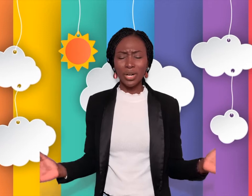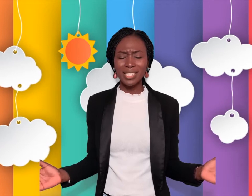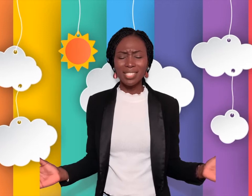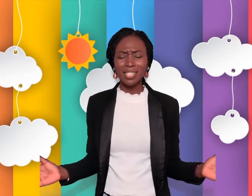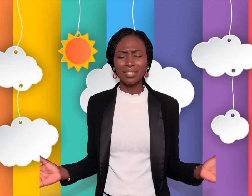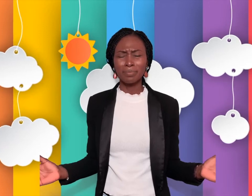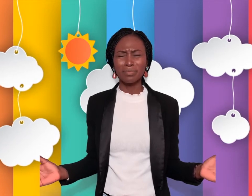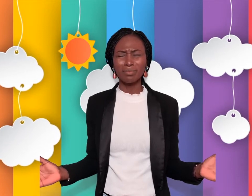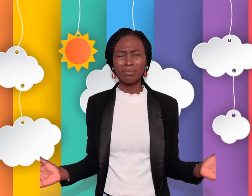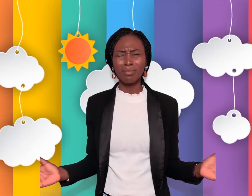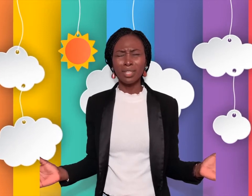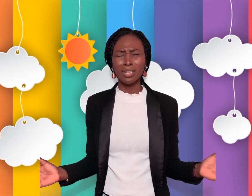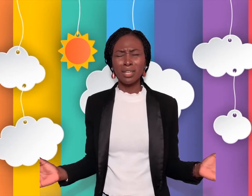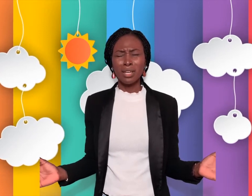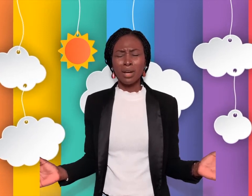your presence.